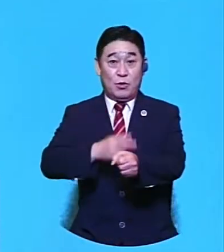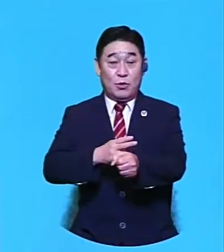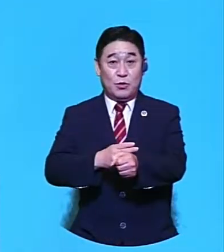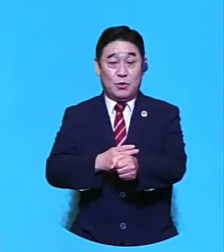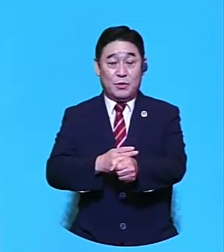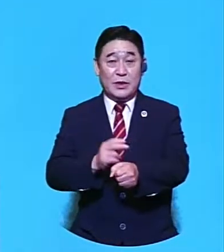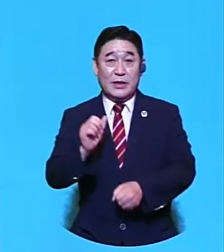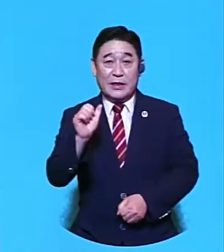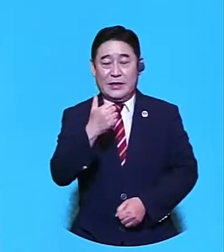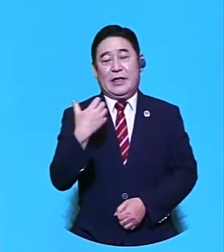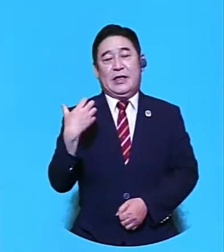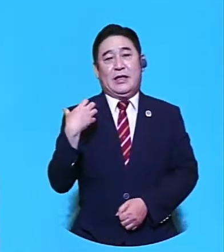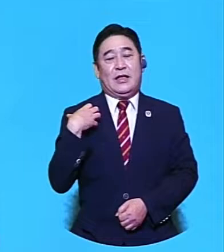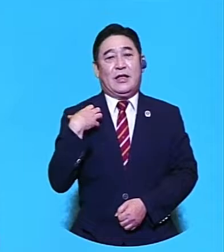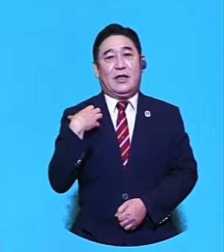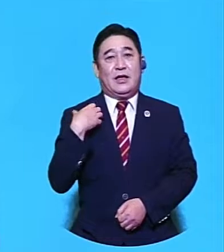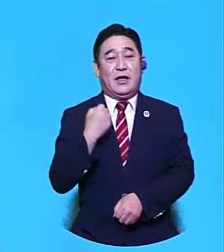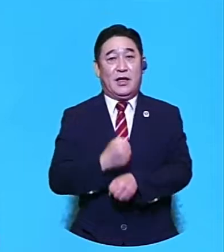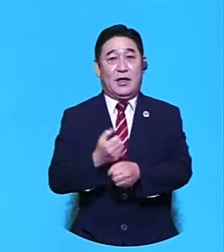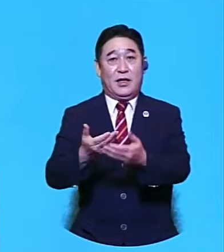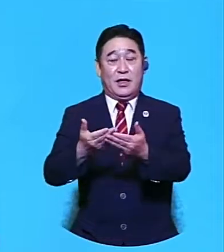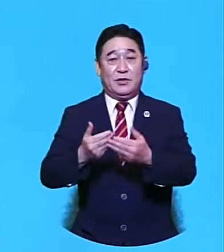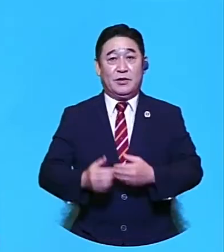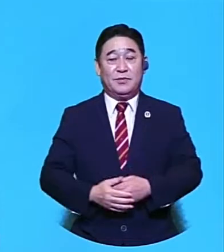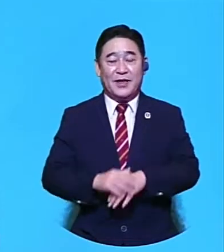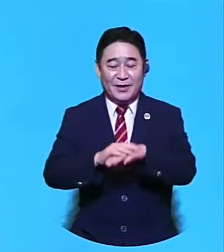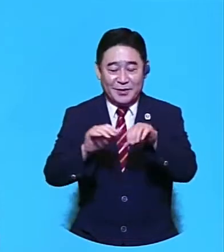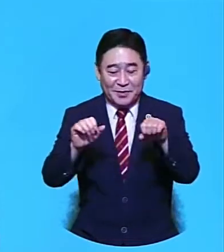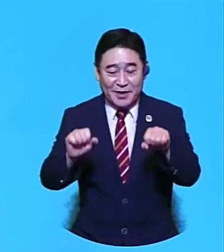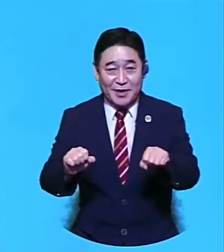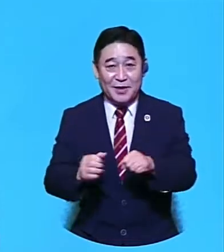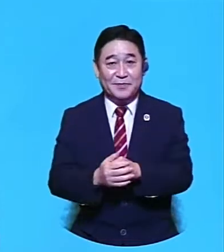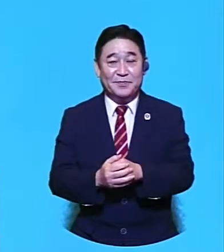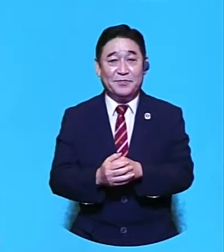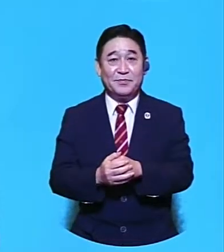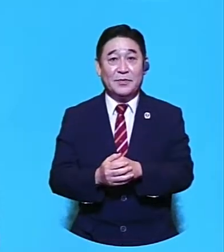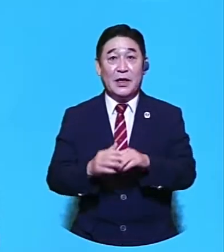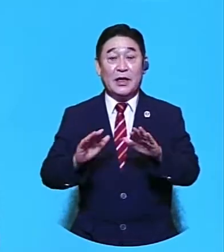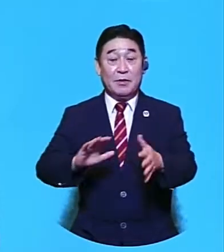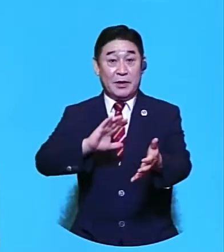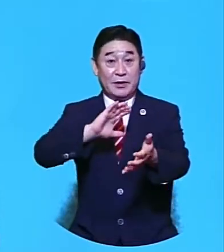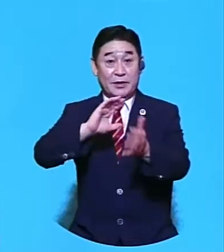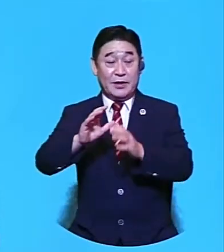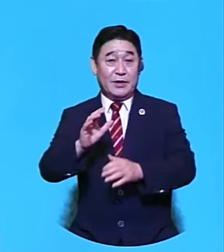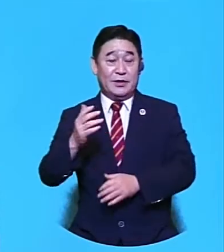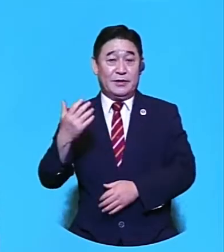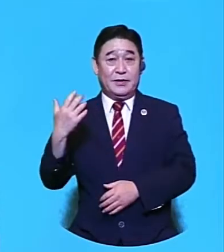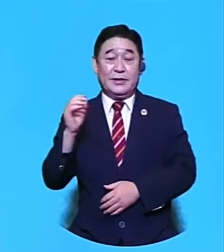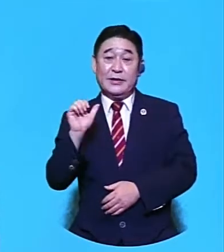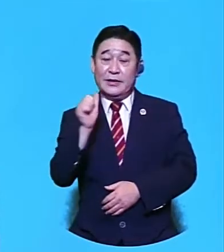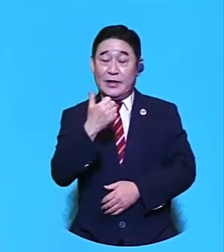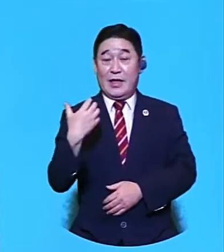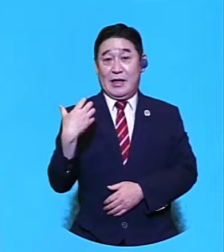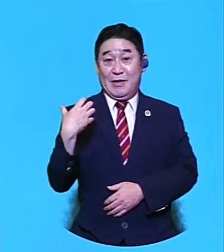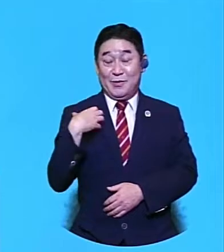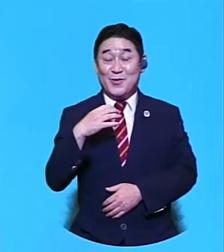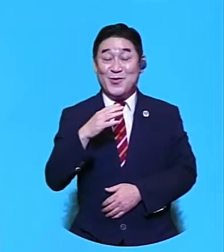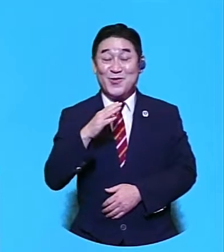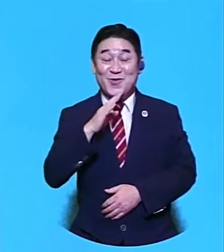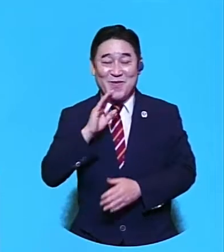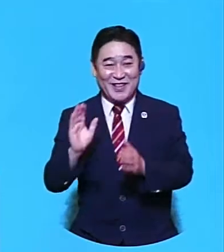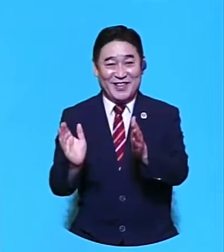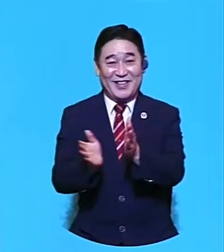my great honor to moderate this session with the eminent speakers from all over the